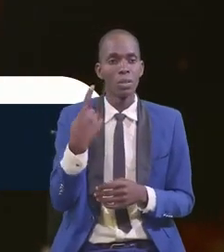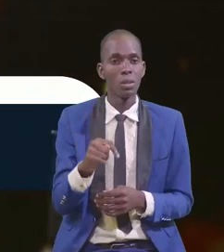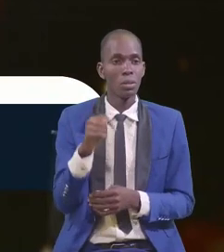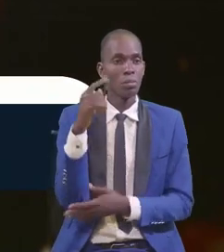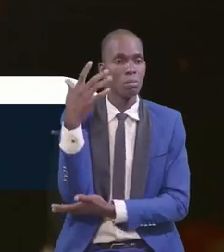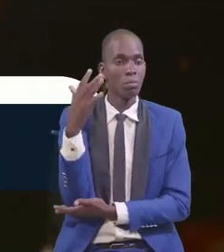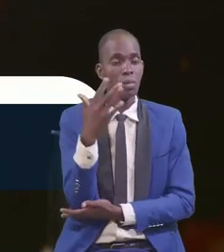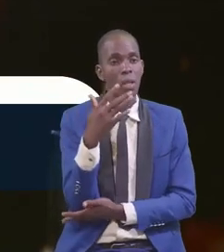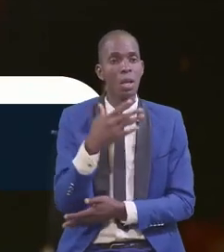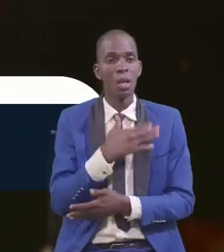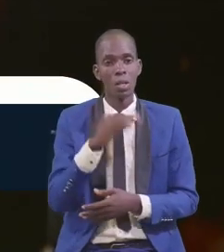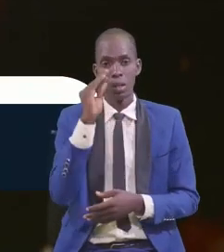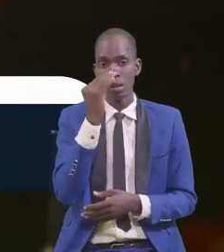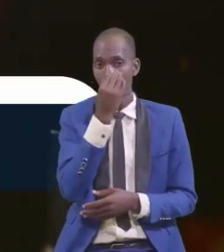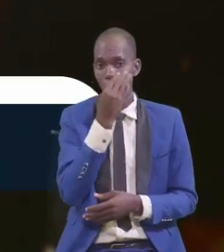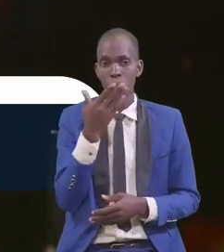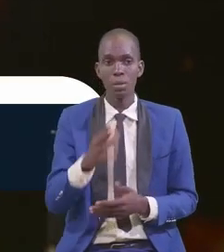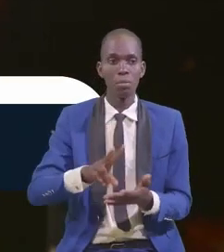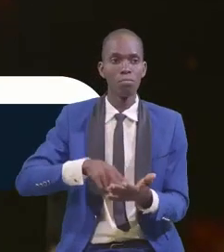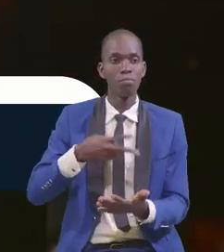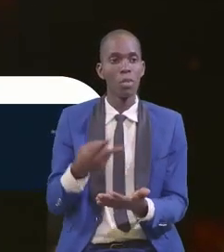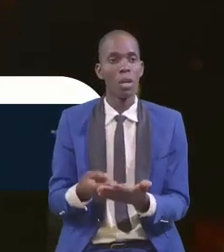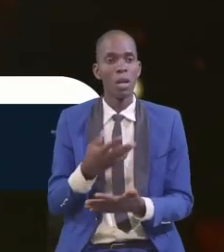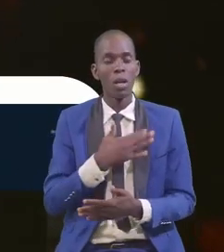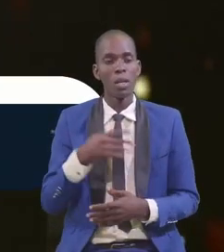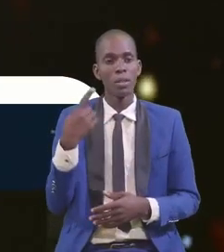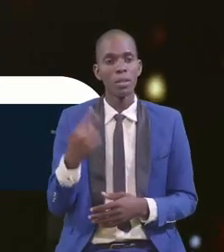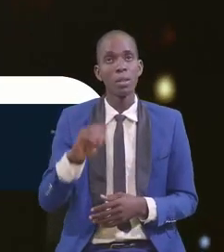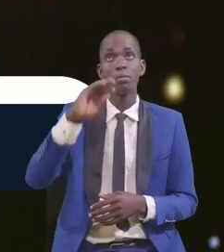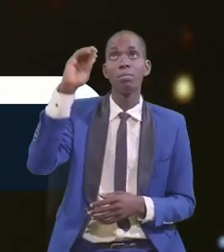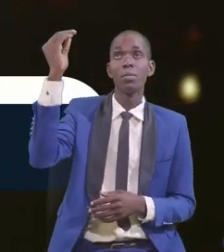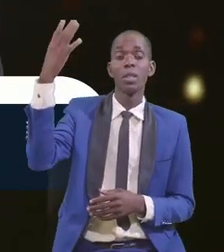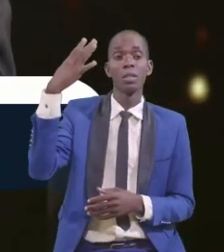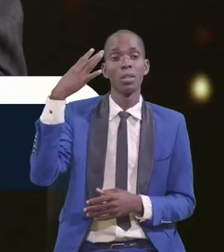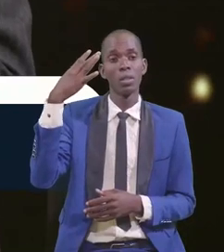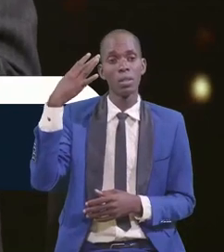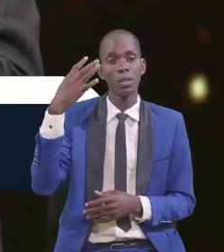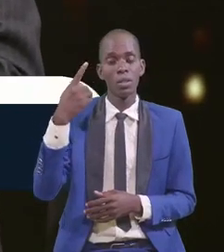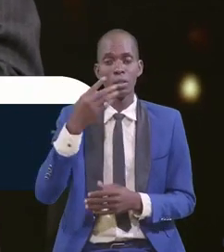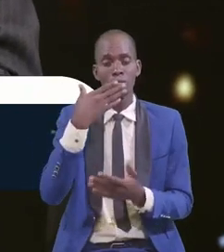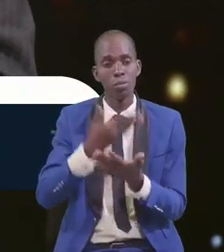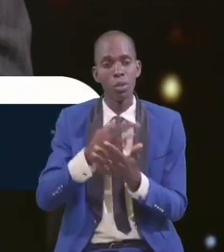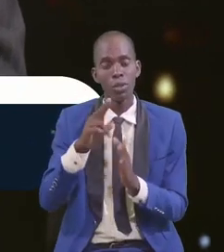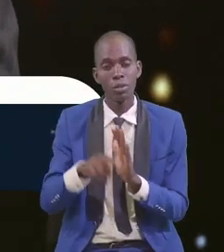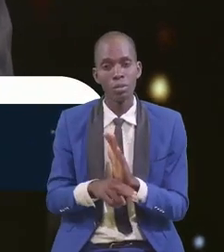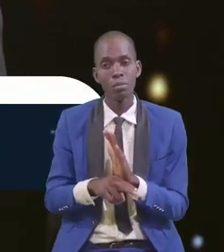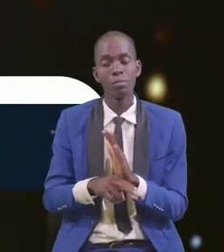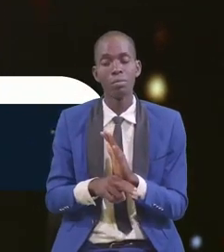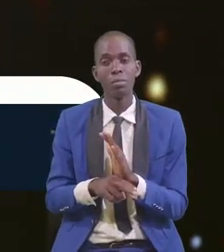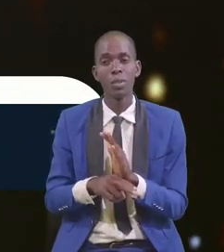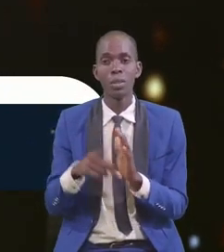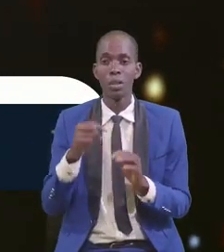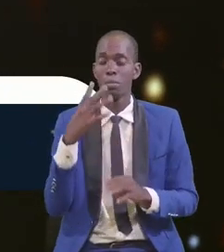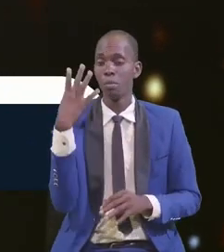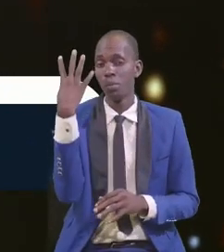the flower thereof falleth. And the grace, the goodness, the